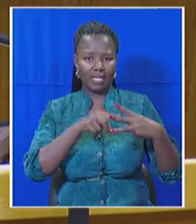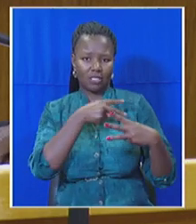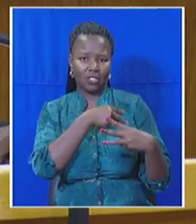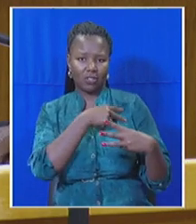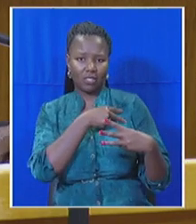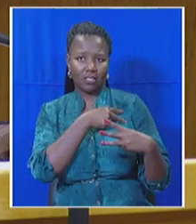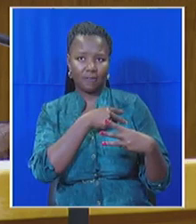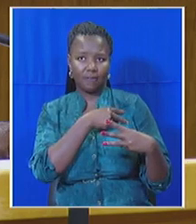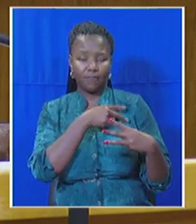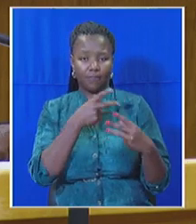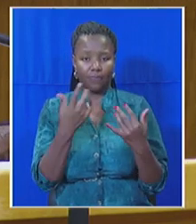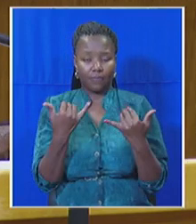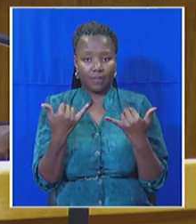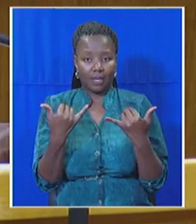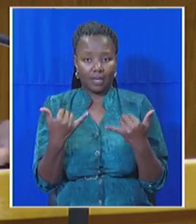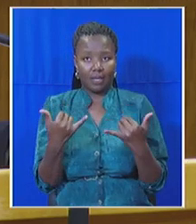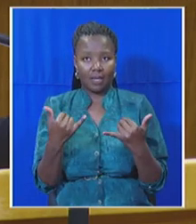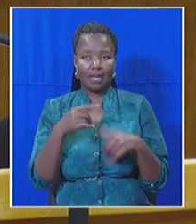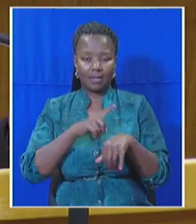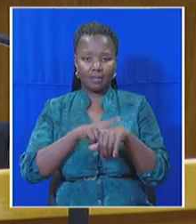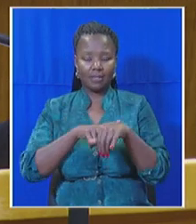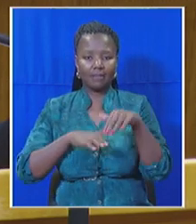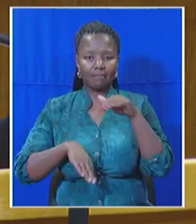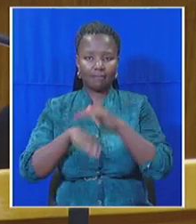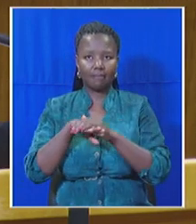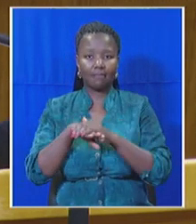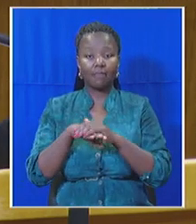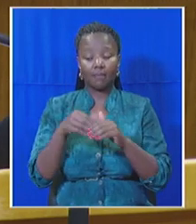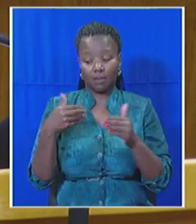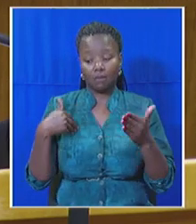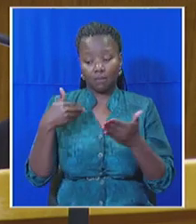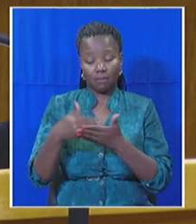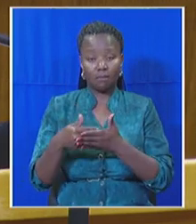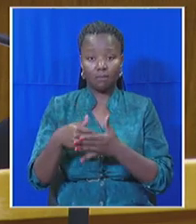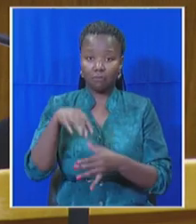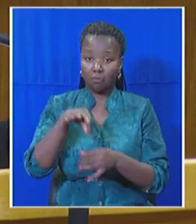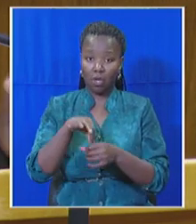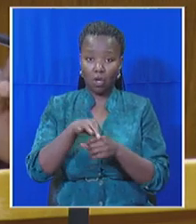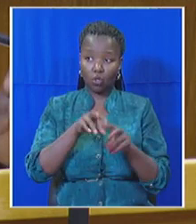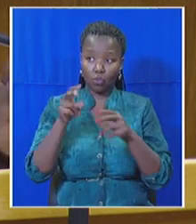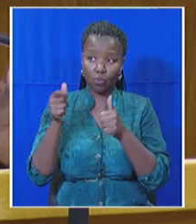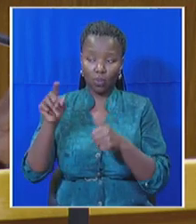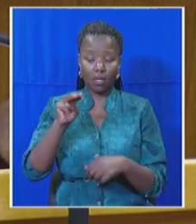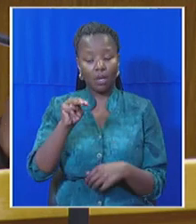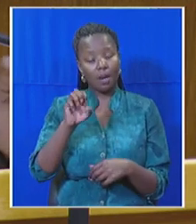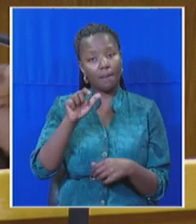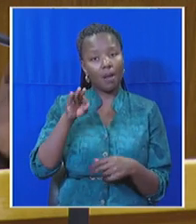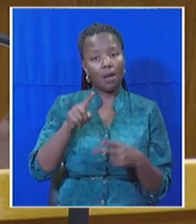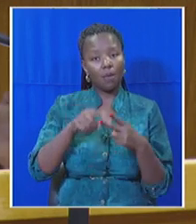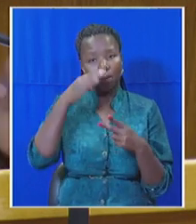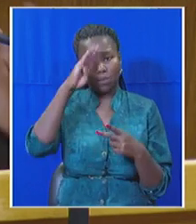In this regard, the department conducted successful election observer missions in Malawi, Mozambique,